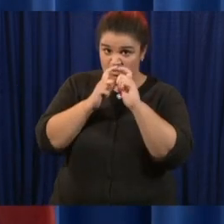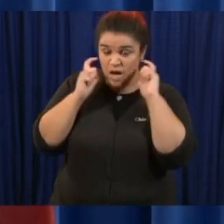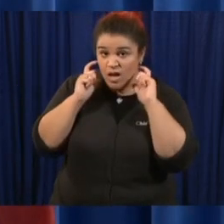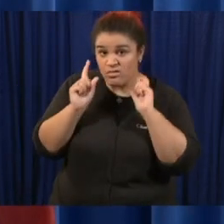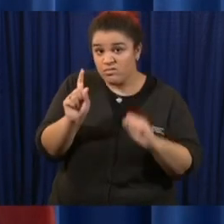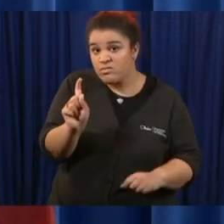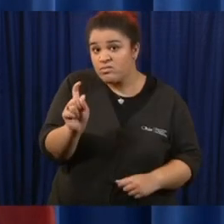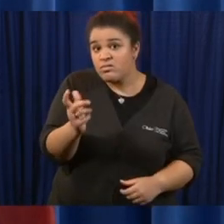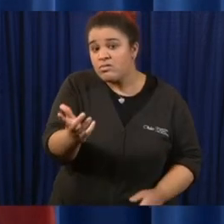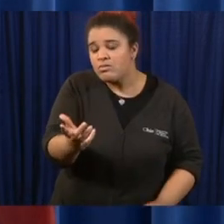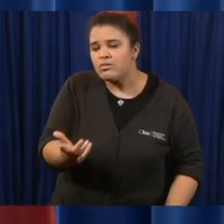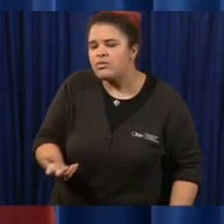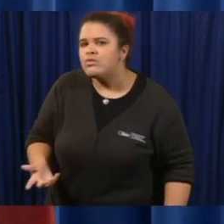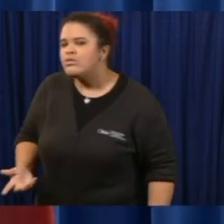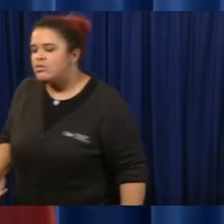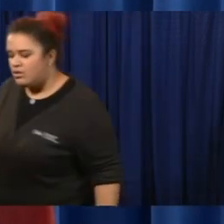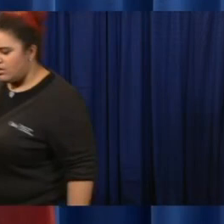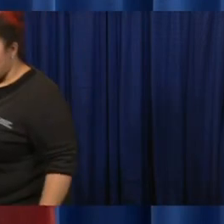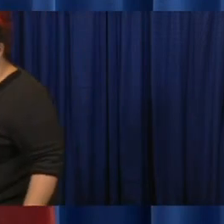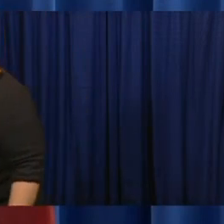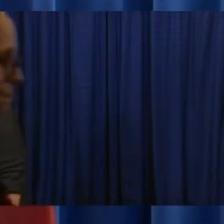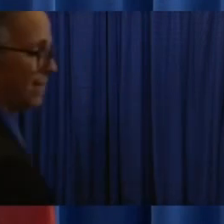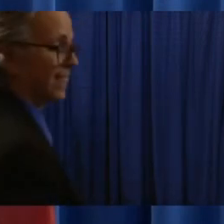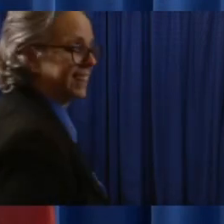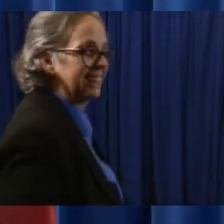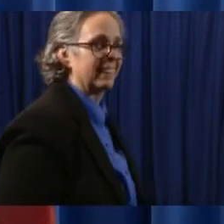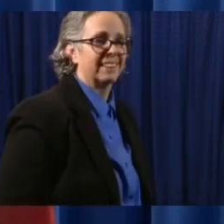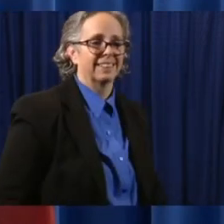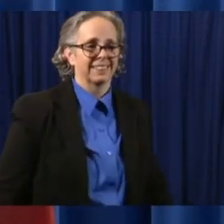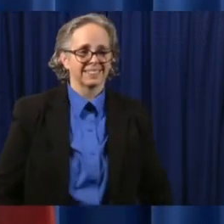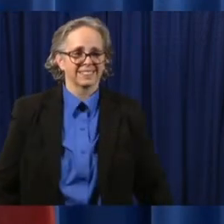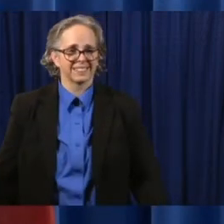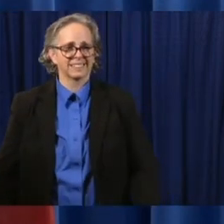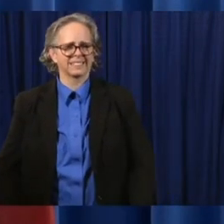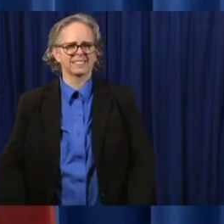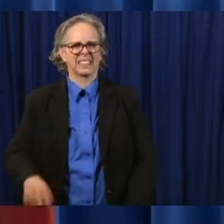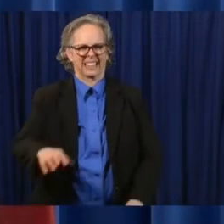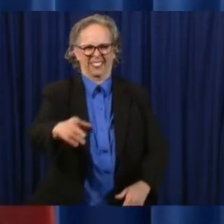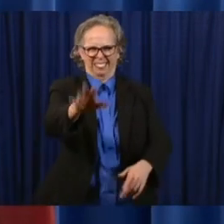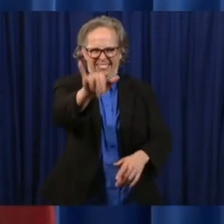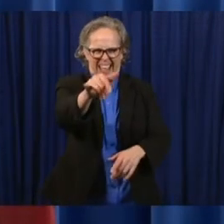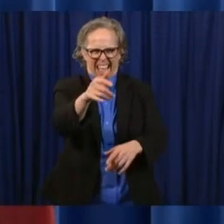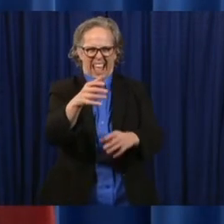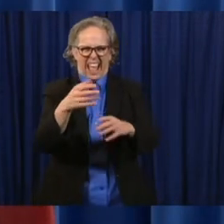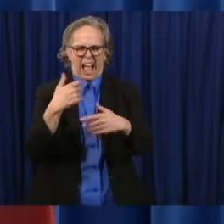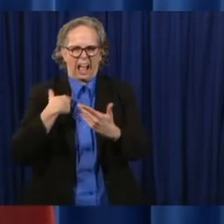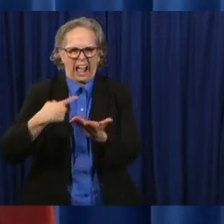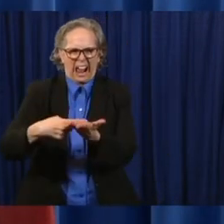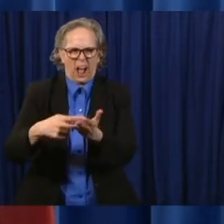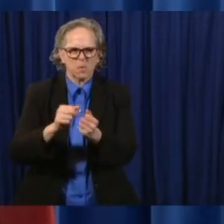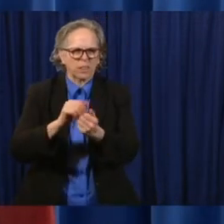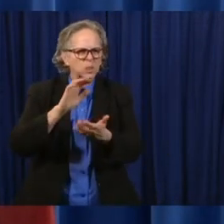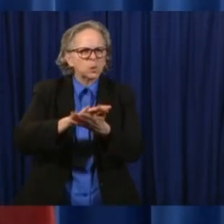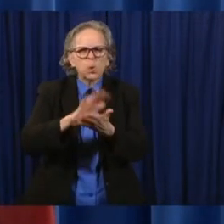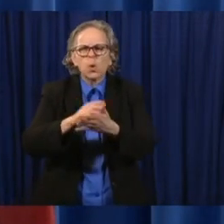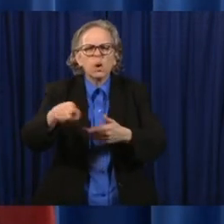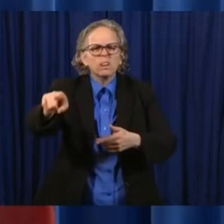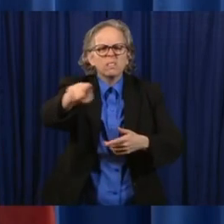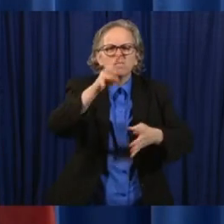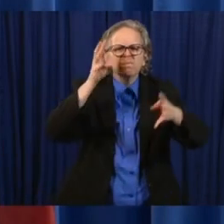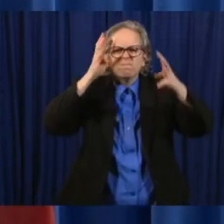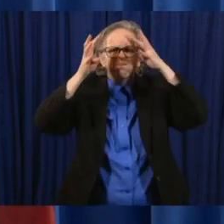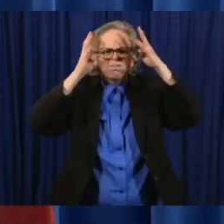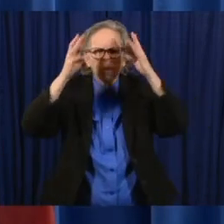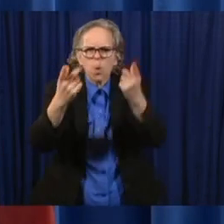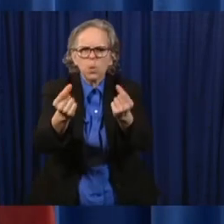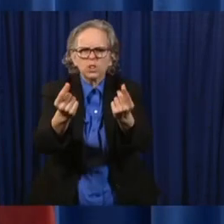All things that you know, I'm asking the schools to work on. Again, we have a local government system. We